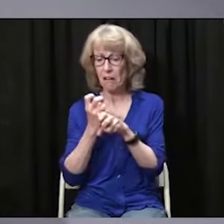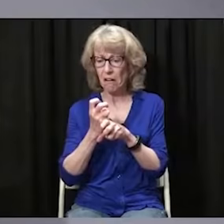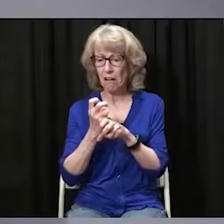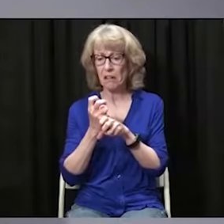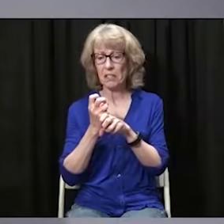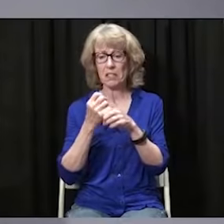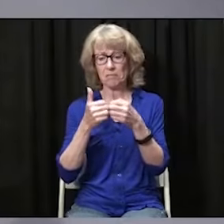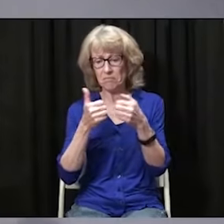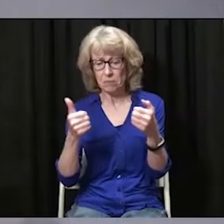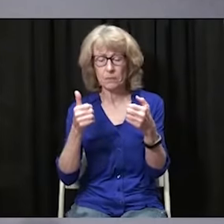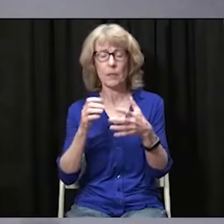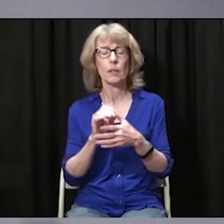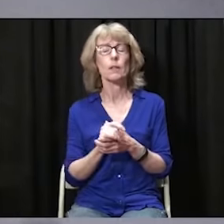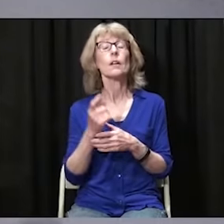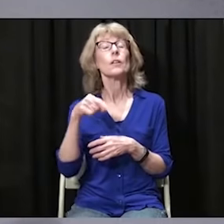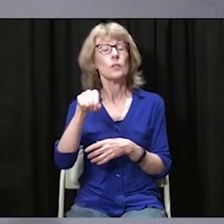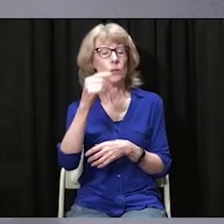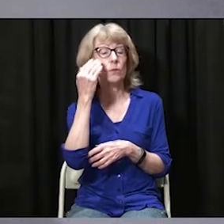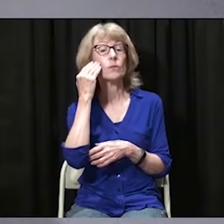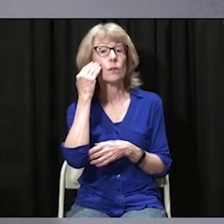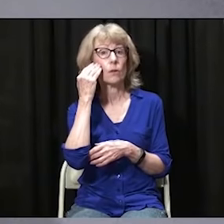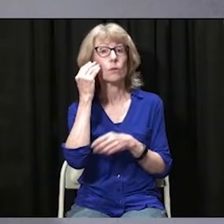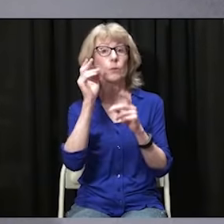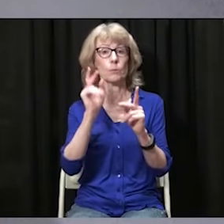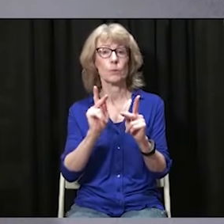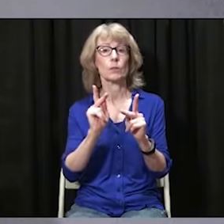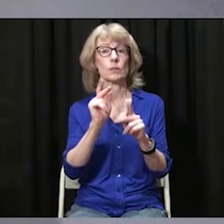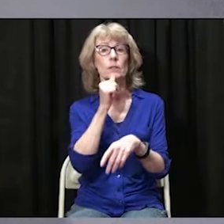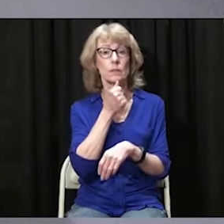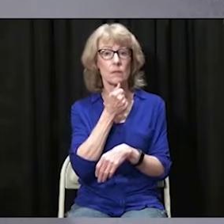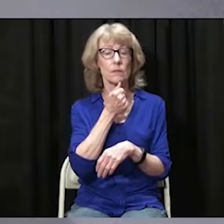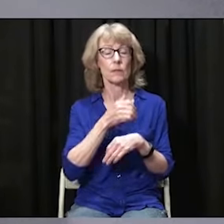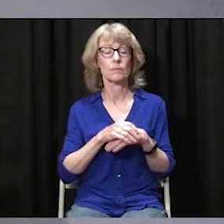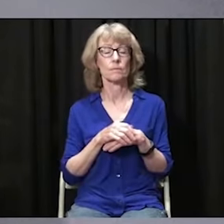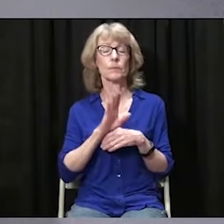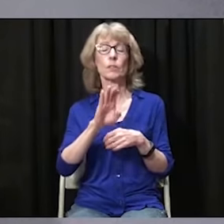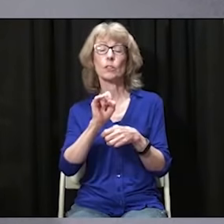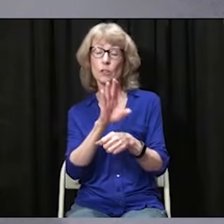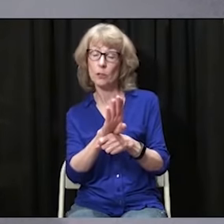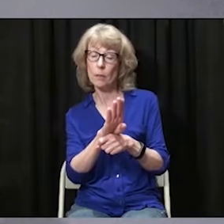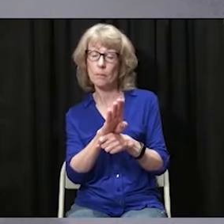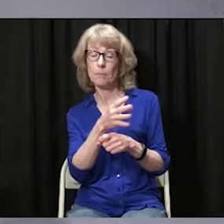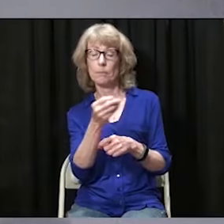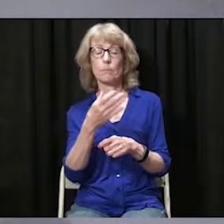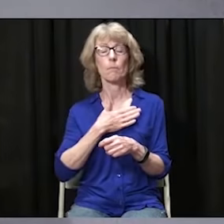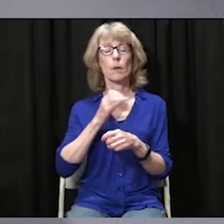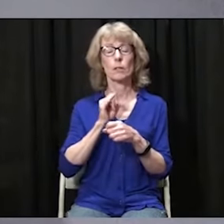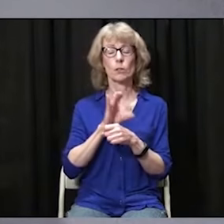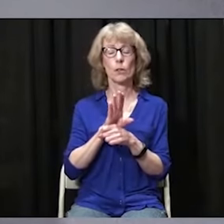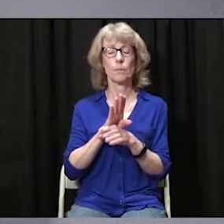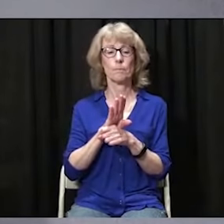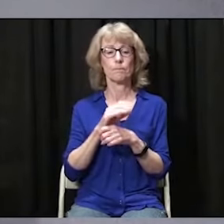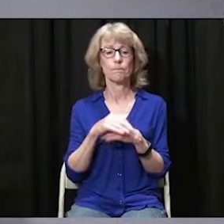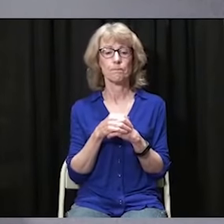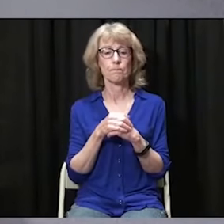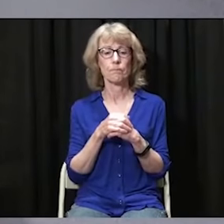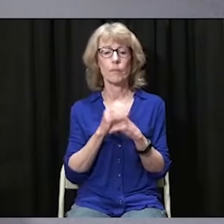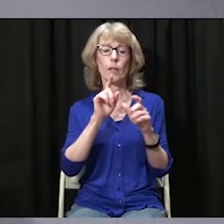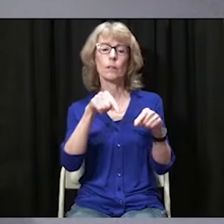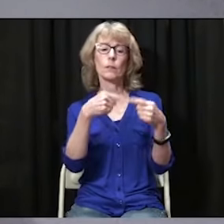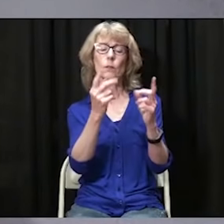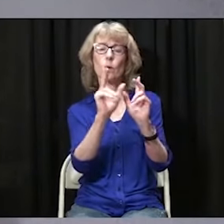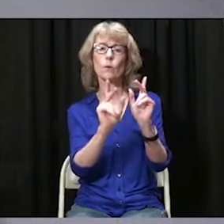telling you, you know someone that is suffering. So it's your job and it's my job to go to these